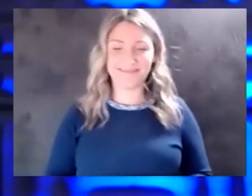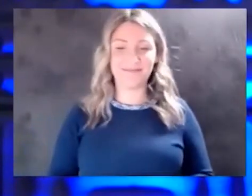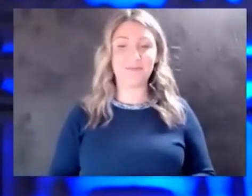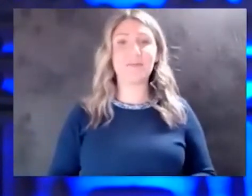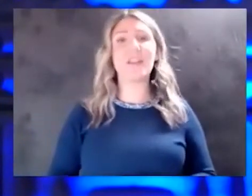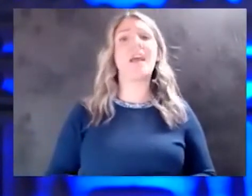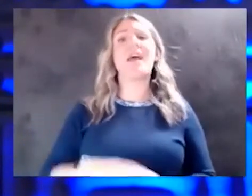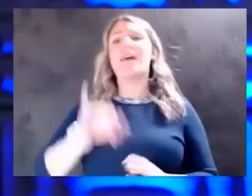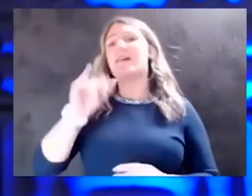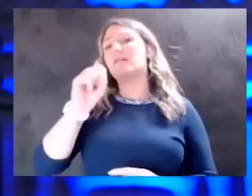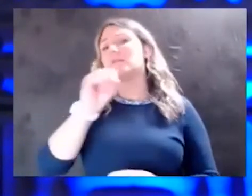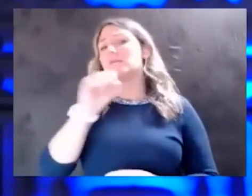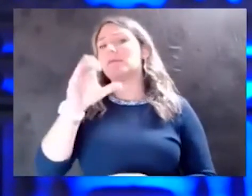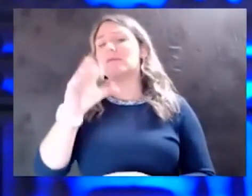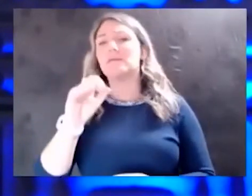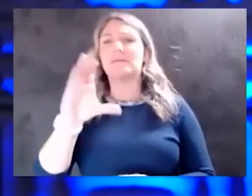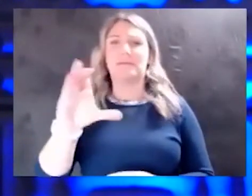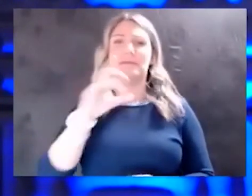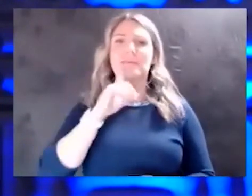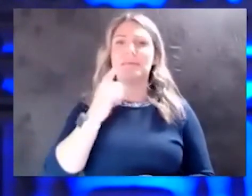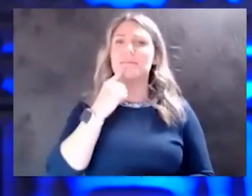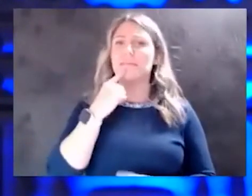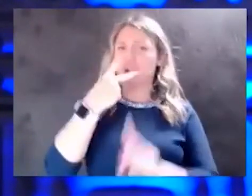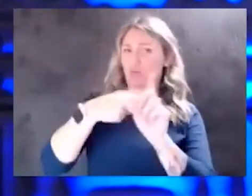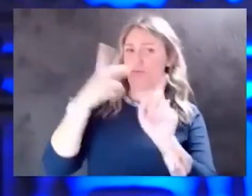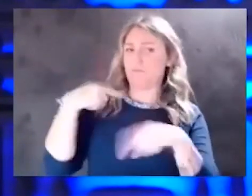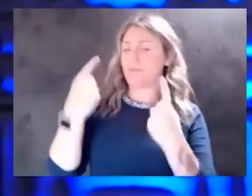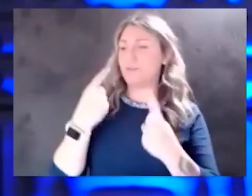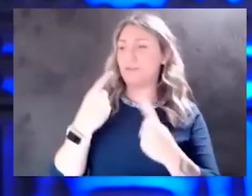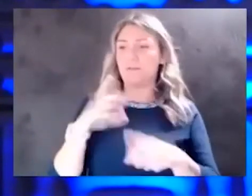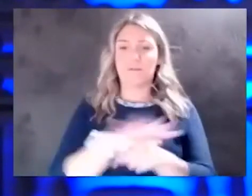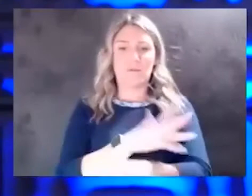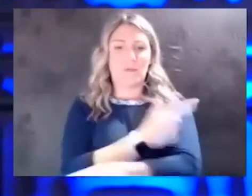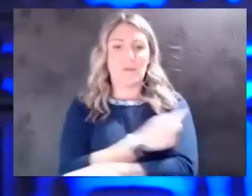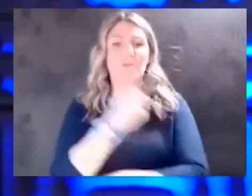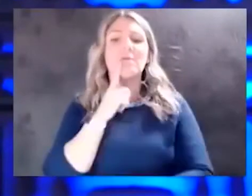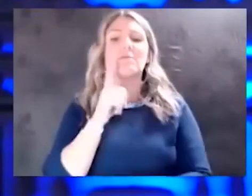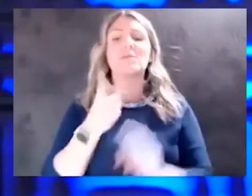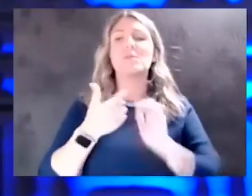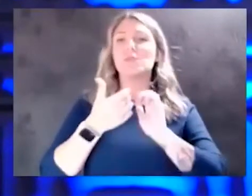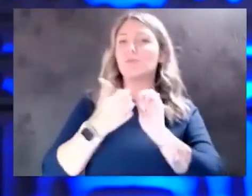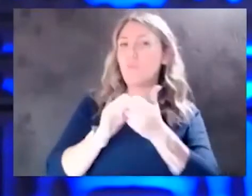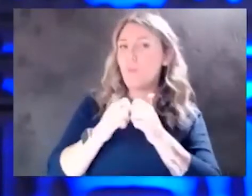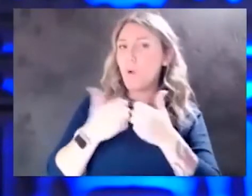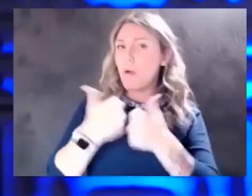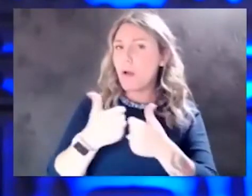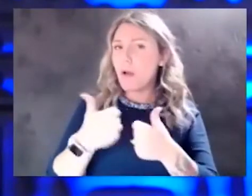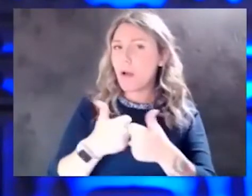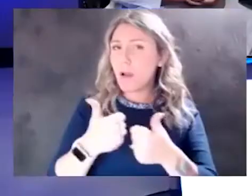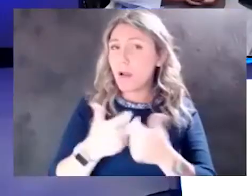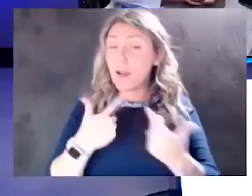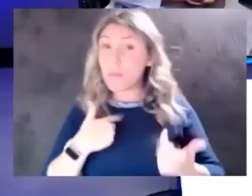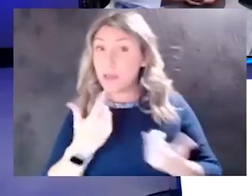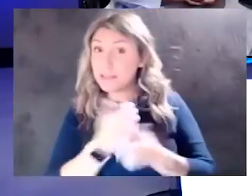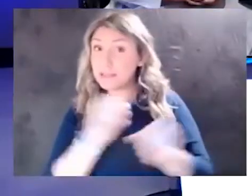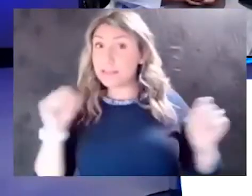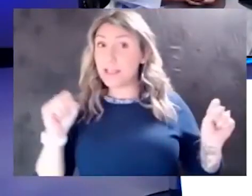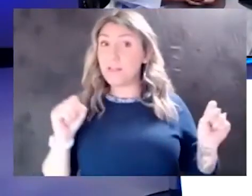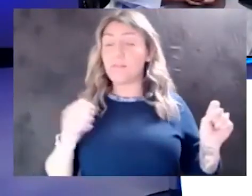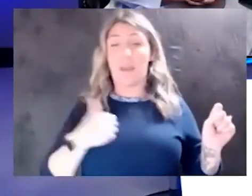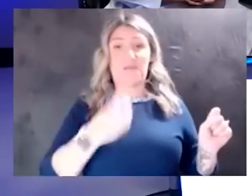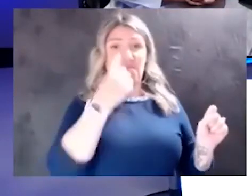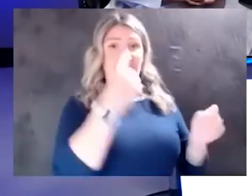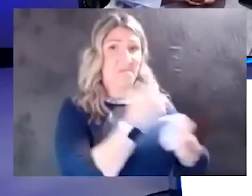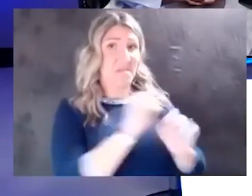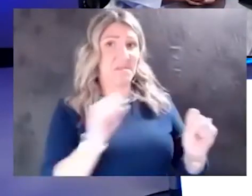since he will be fully vaccinated. He's going to the sporting game that night, and he wants to know, am I safe? I think he's safe. Yeah, Let's go sporting.